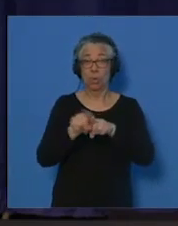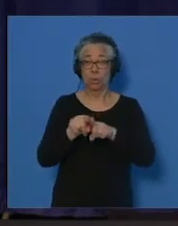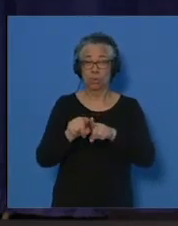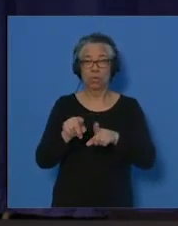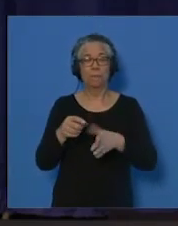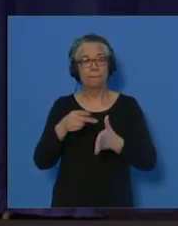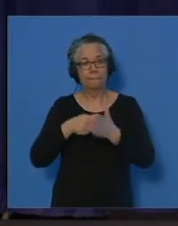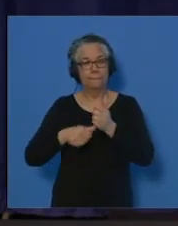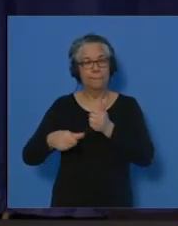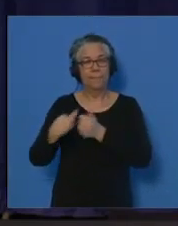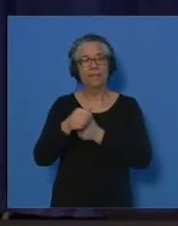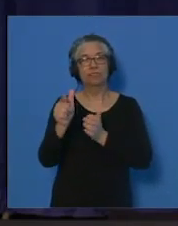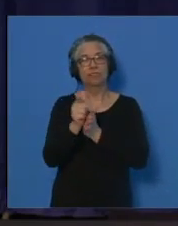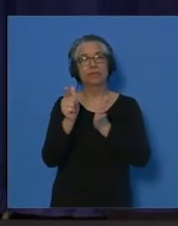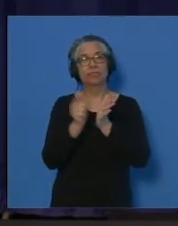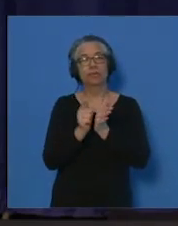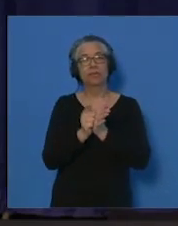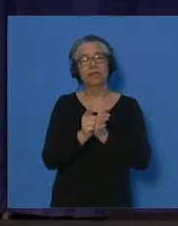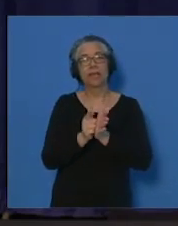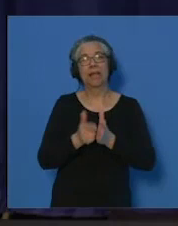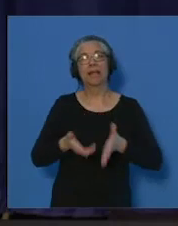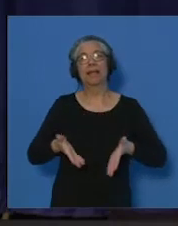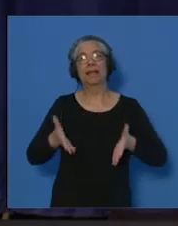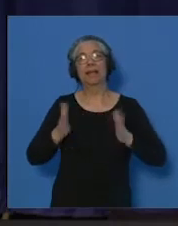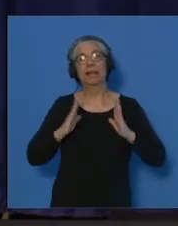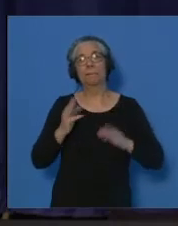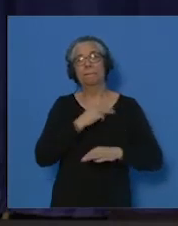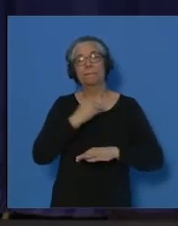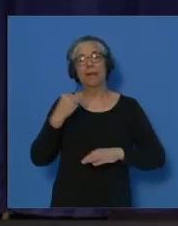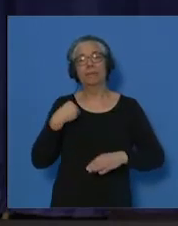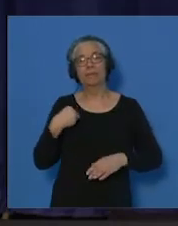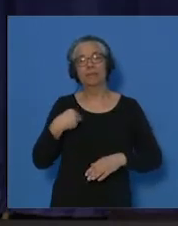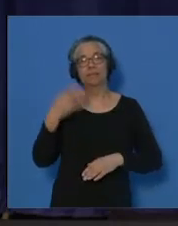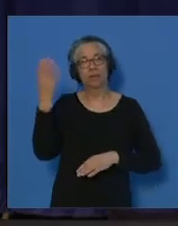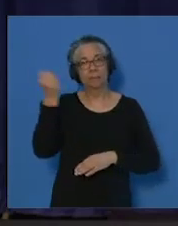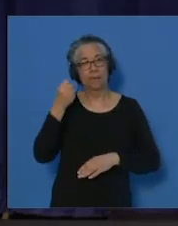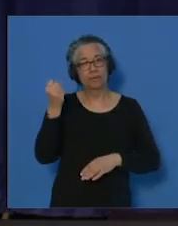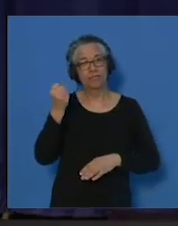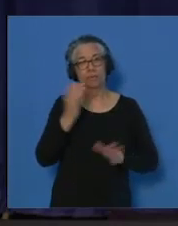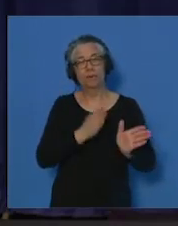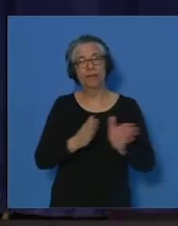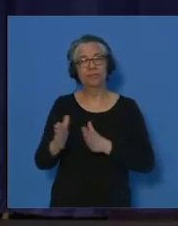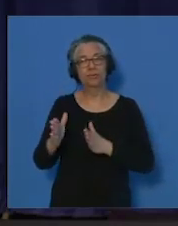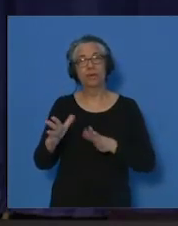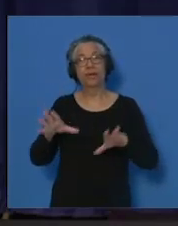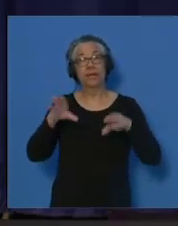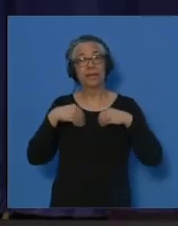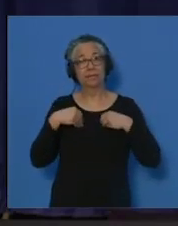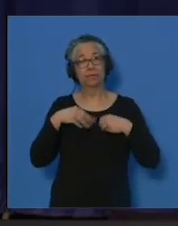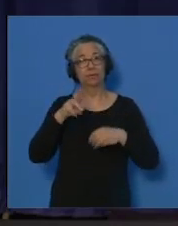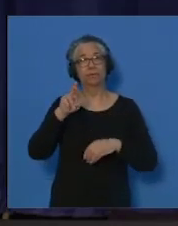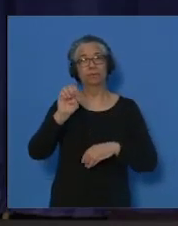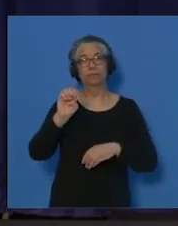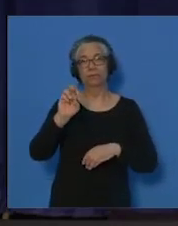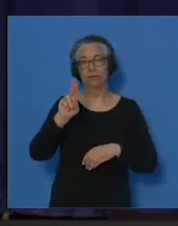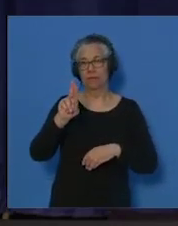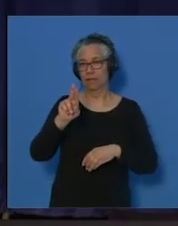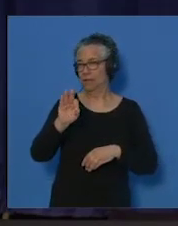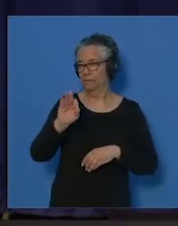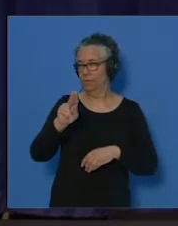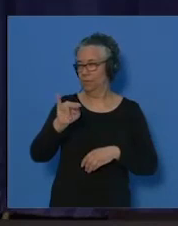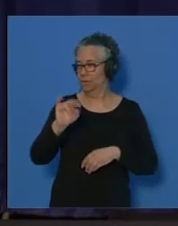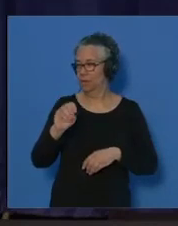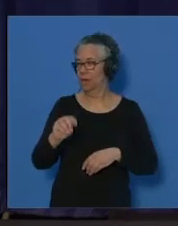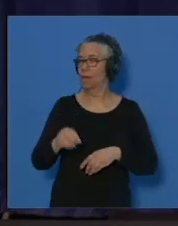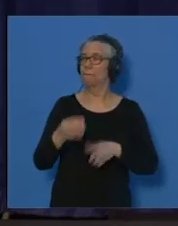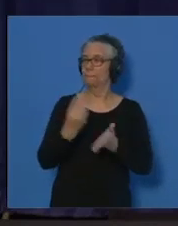allow members and former members of a pension plan or local retirement product to receive a refund of up to